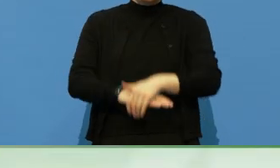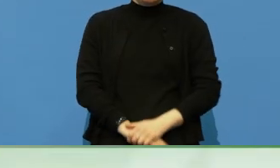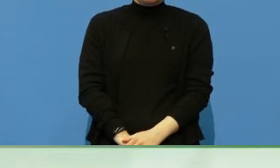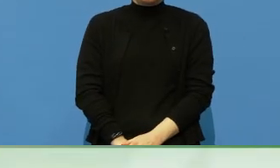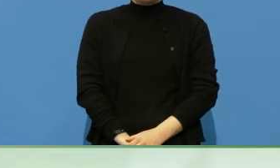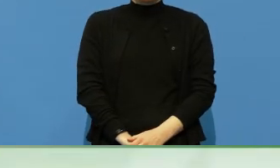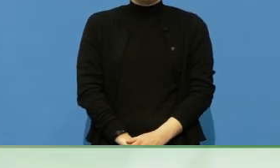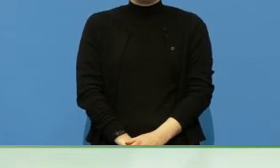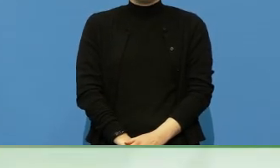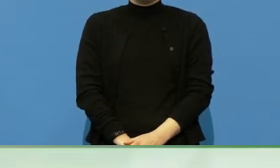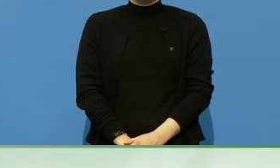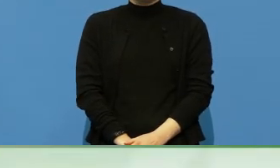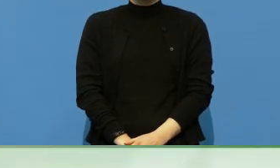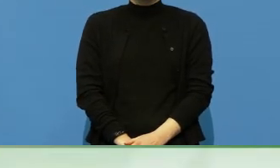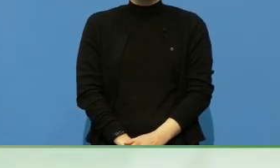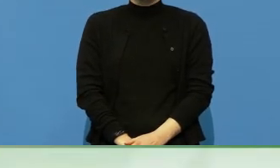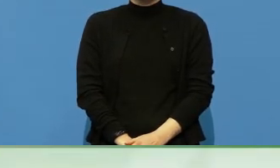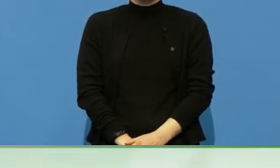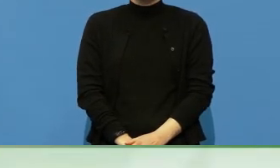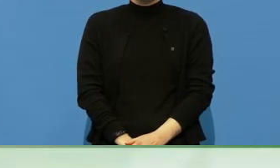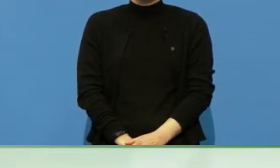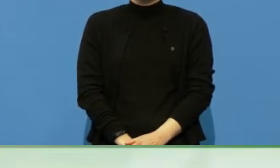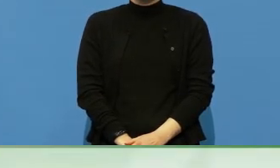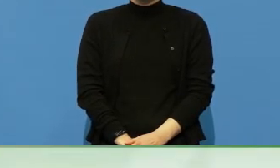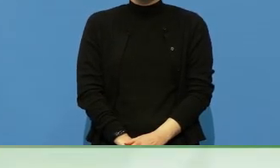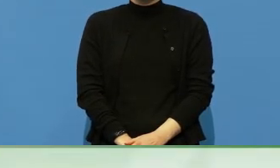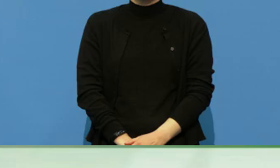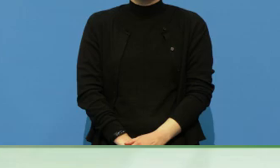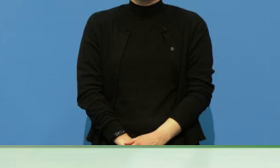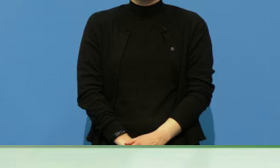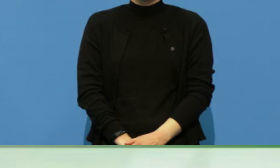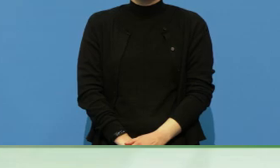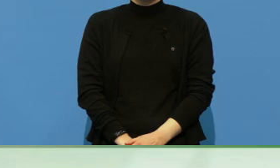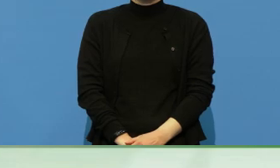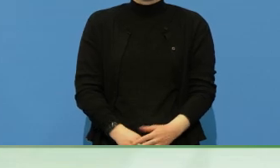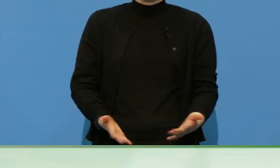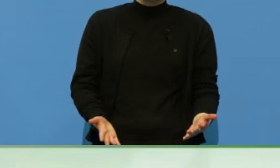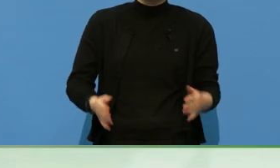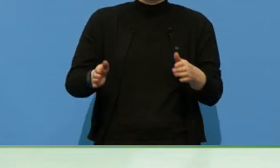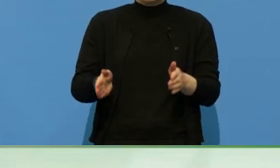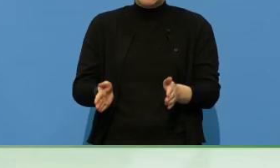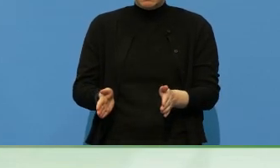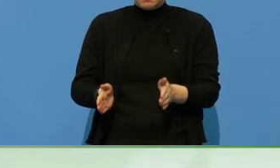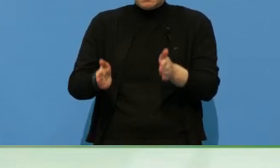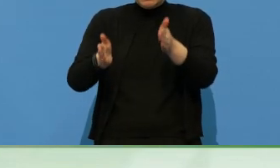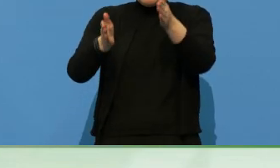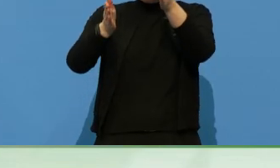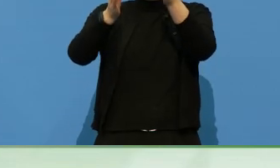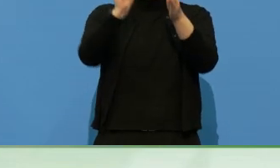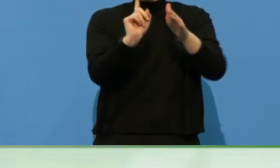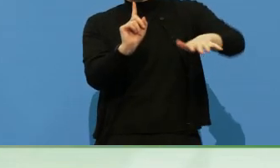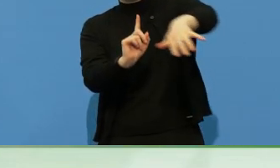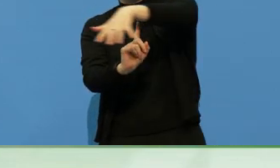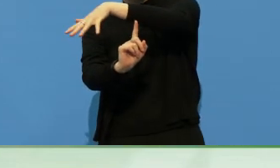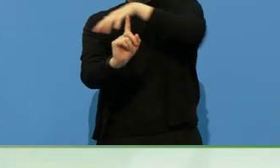different places at the investment. So in the surroundings of the building, the entrances, the staircases, elevators,